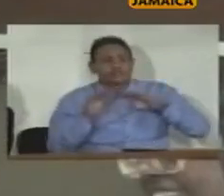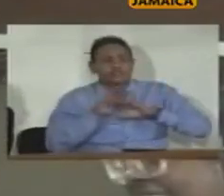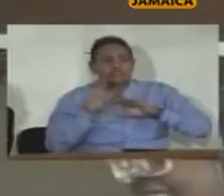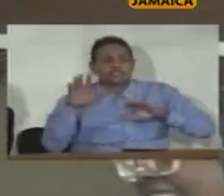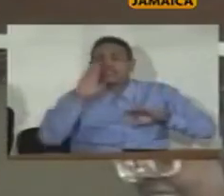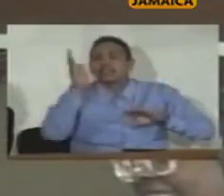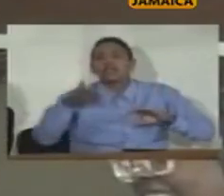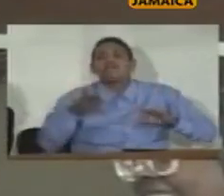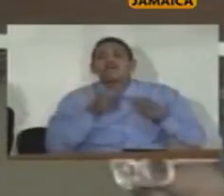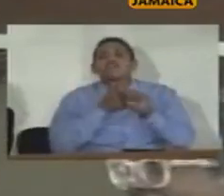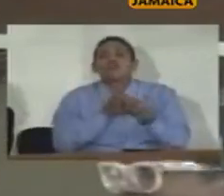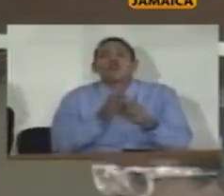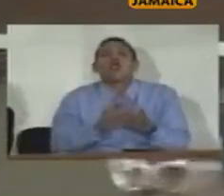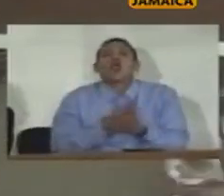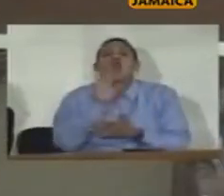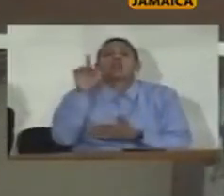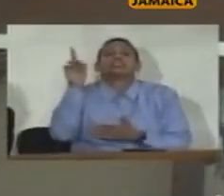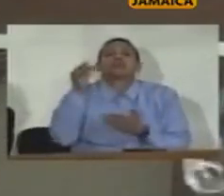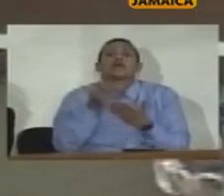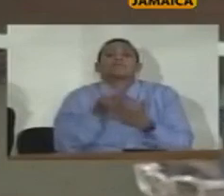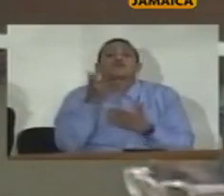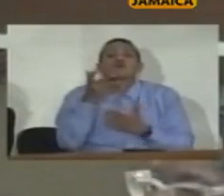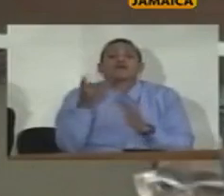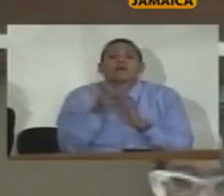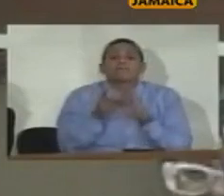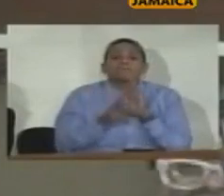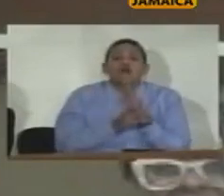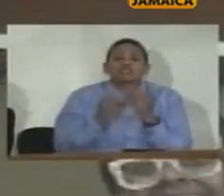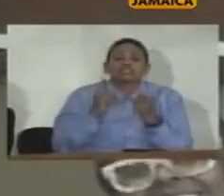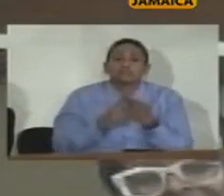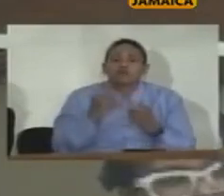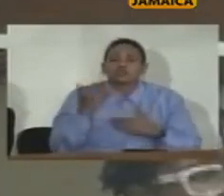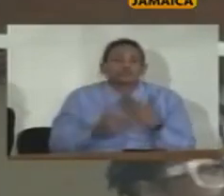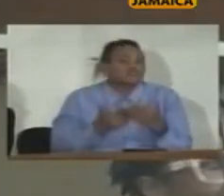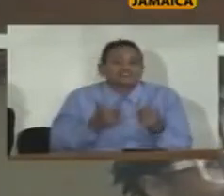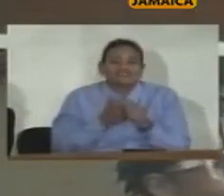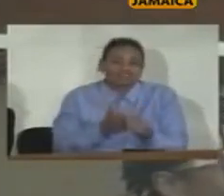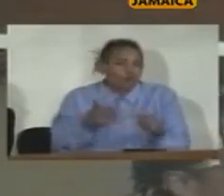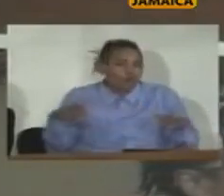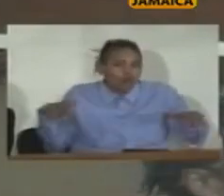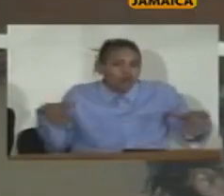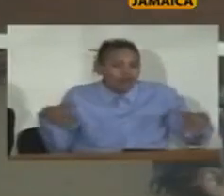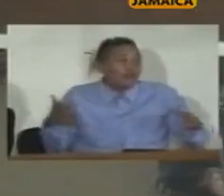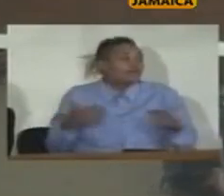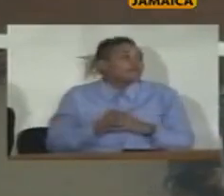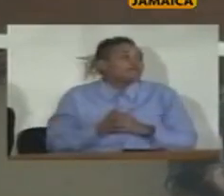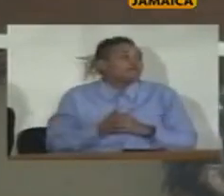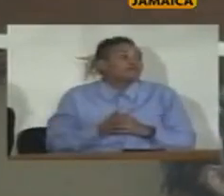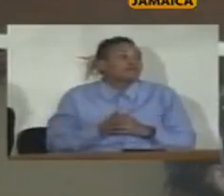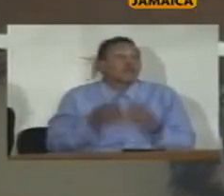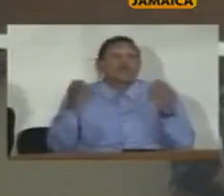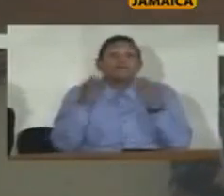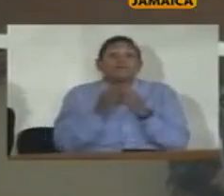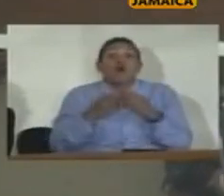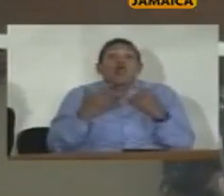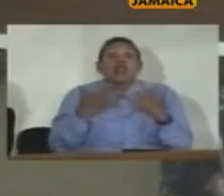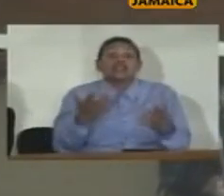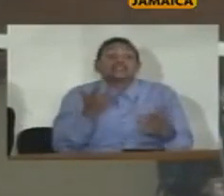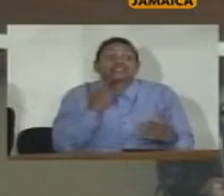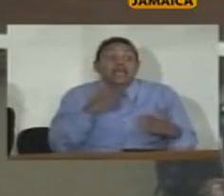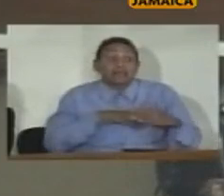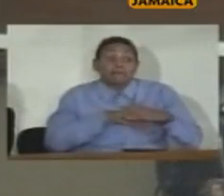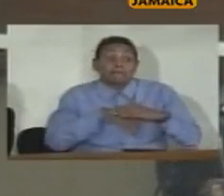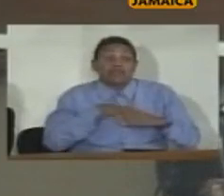the college's procurement policies and procedures, and went further to say, based on